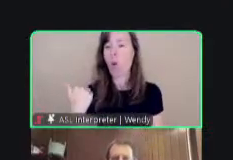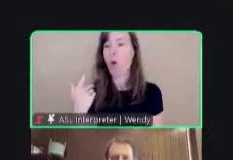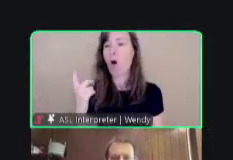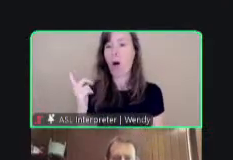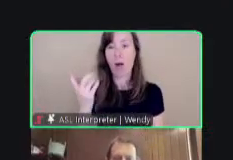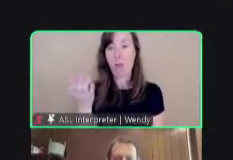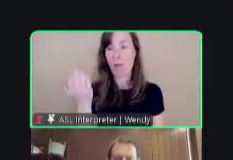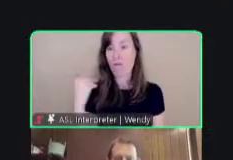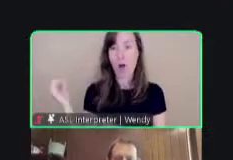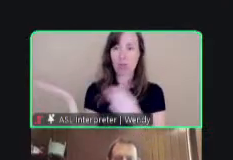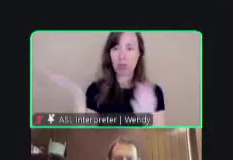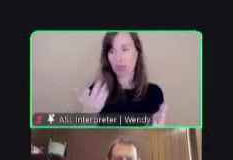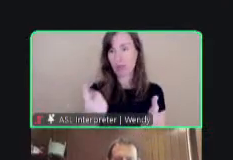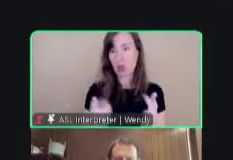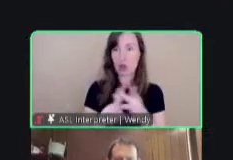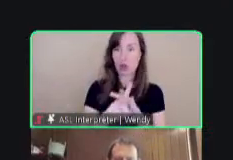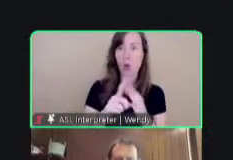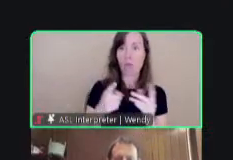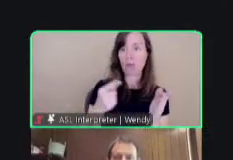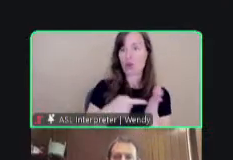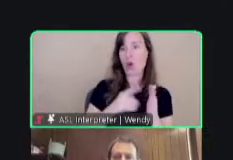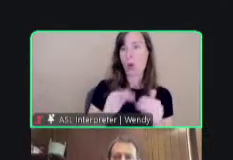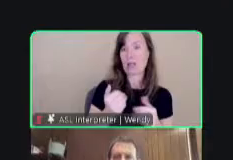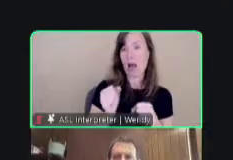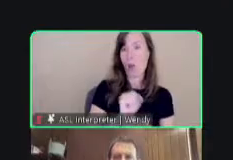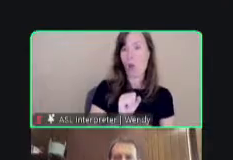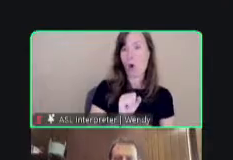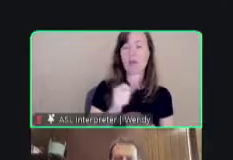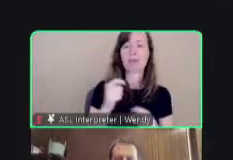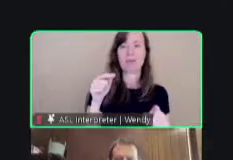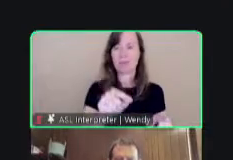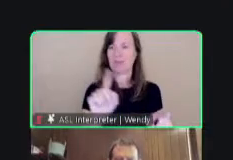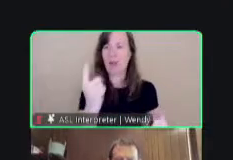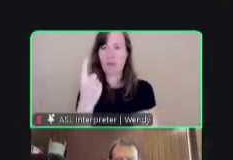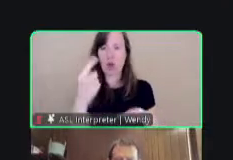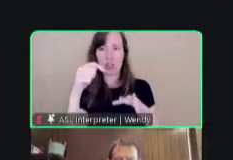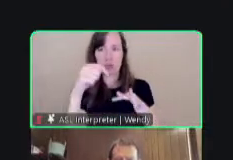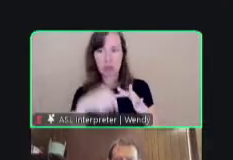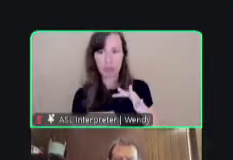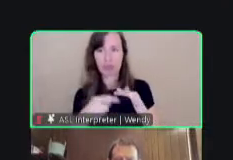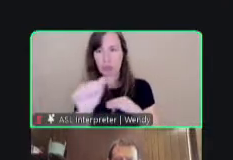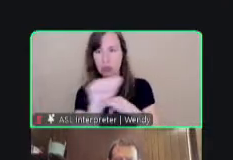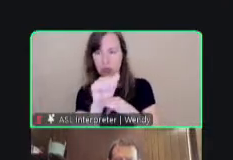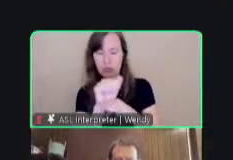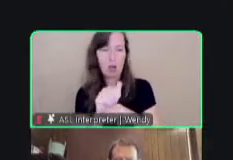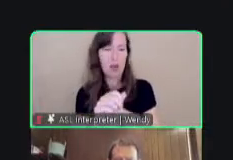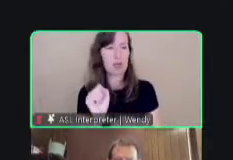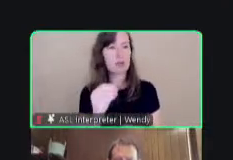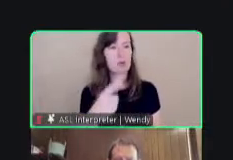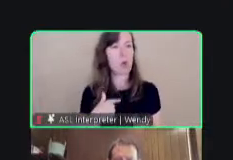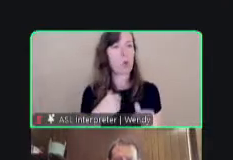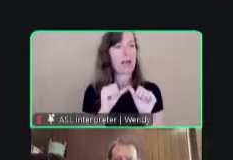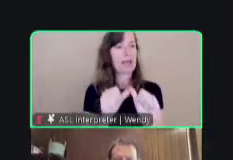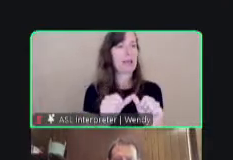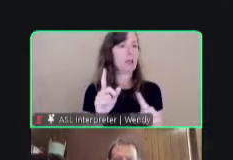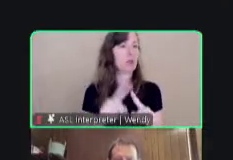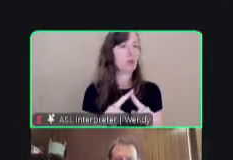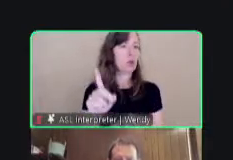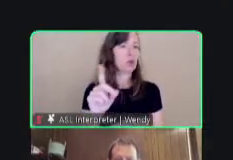have something that actually gets into depth like this. And so we continue to try to do workforce development